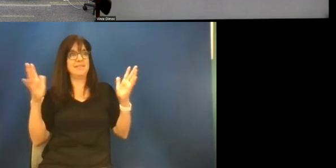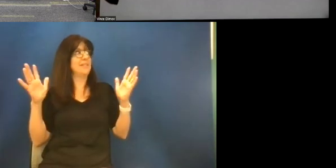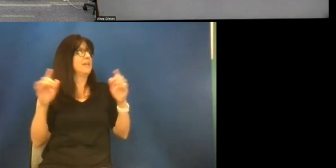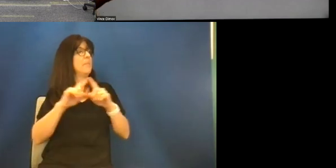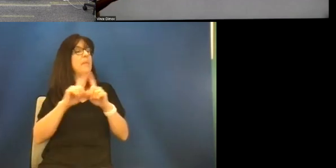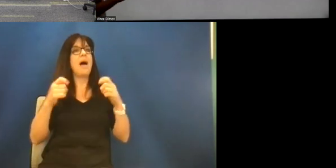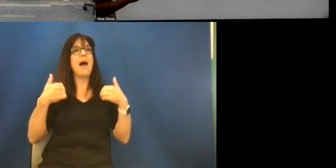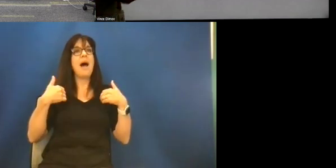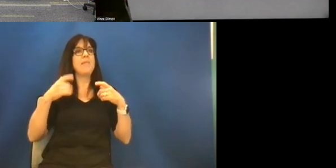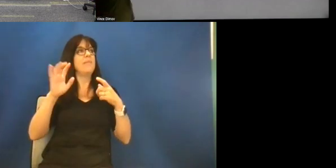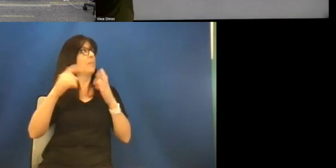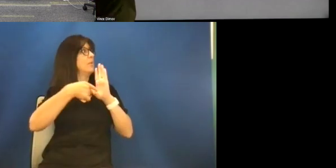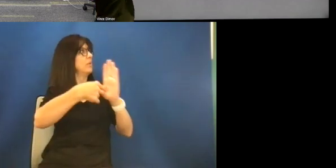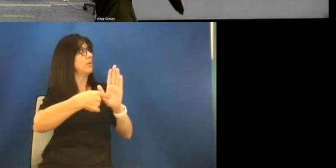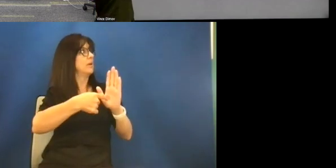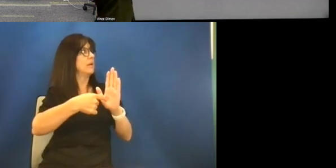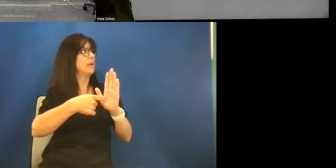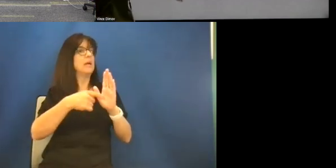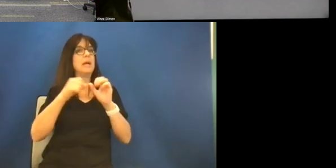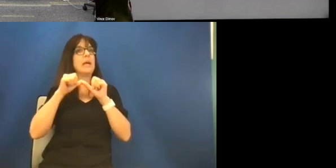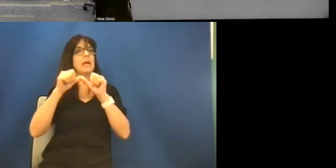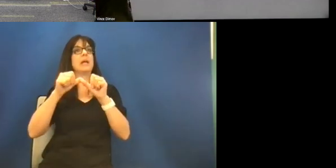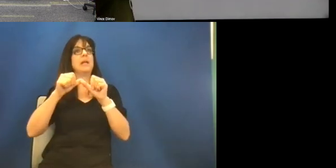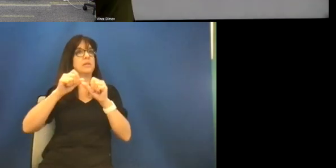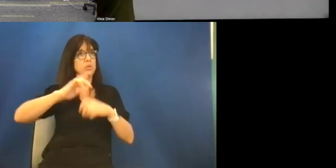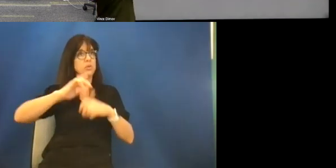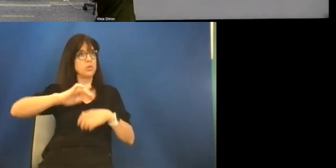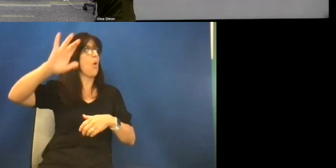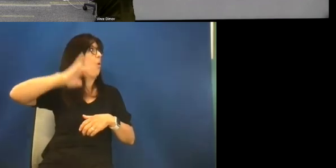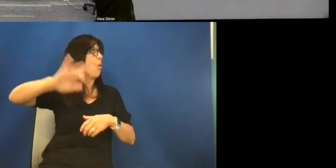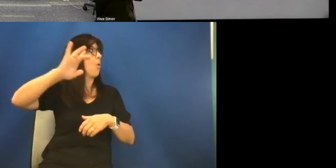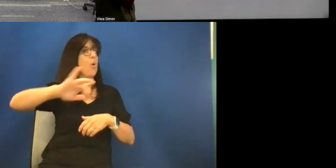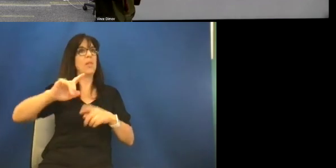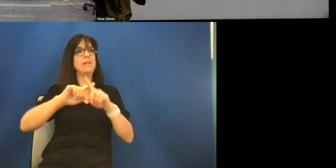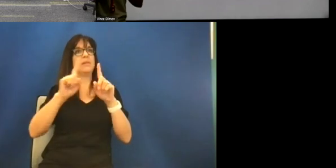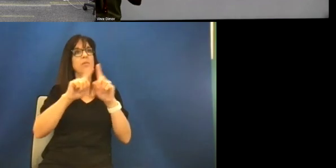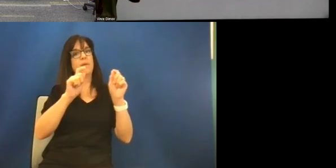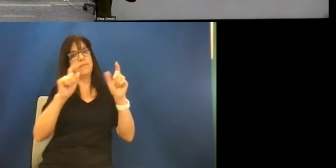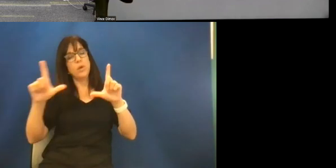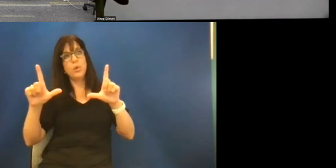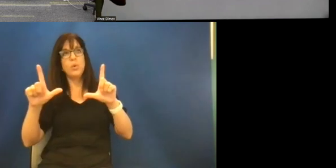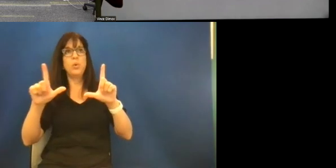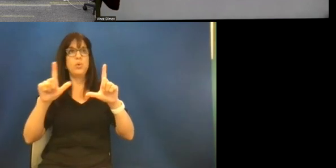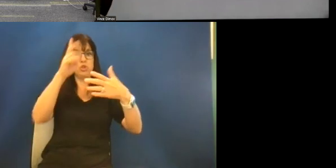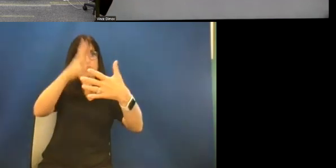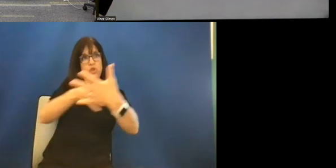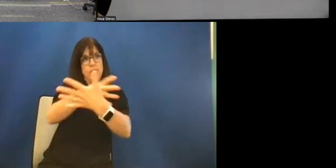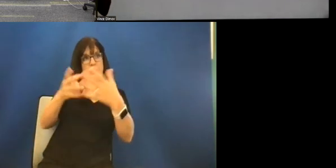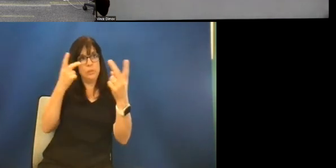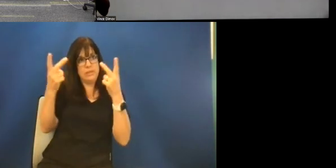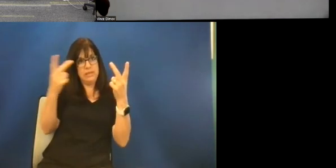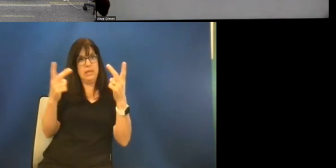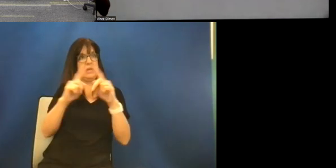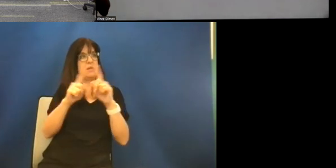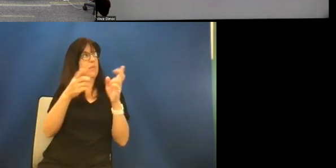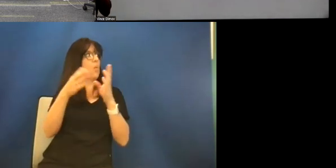But there's different, that one that I'm showing you is like a continuous scroll, right? There's also different views, so you can have like a grid view and just see it all in a different